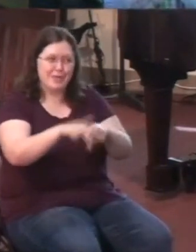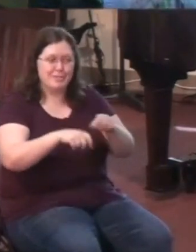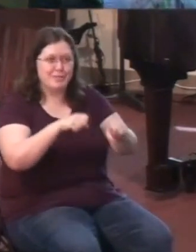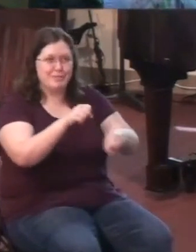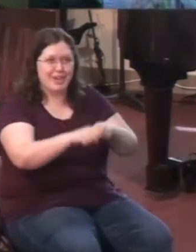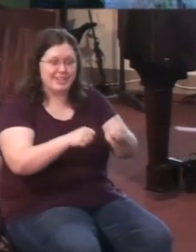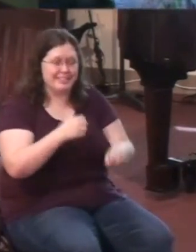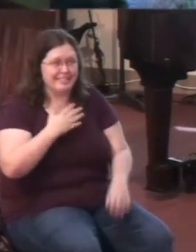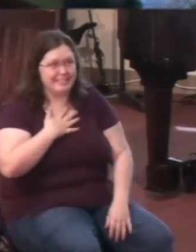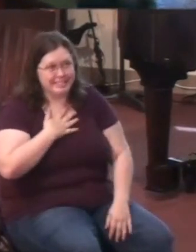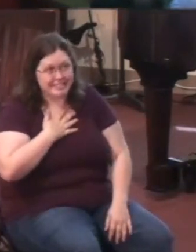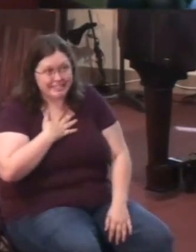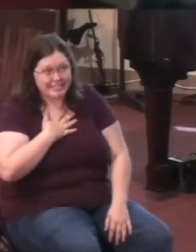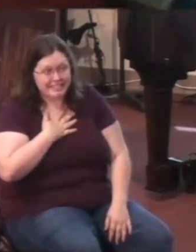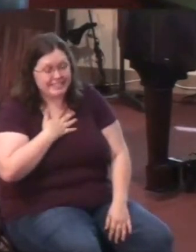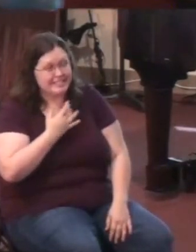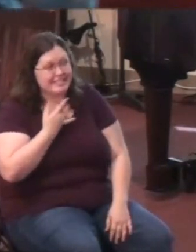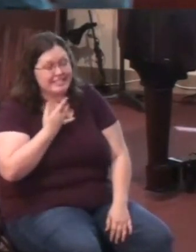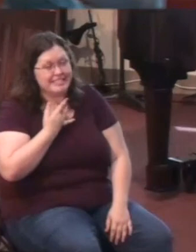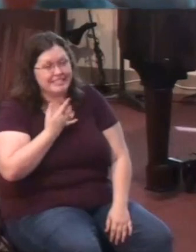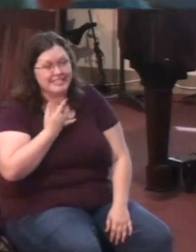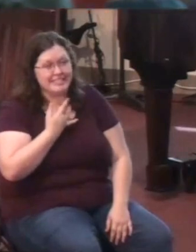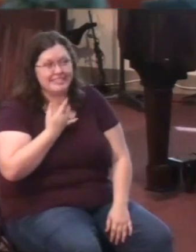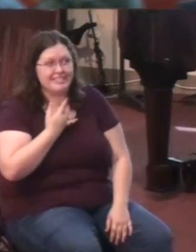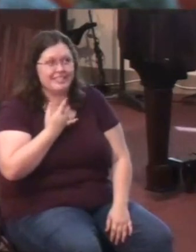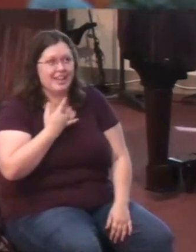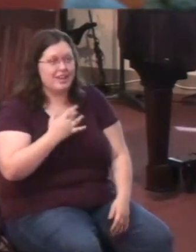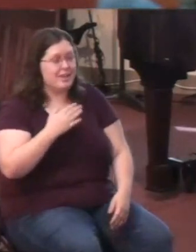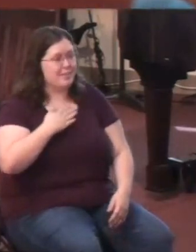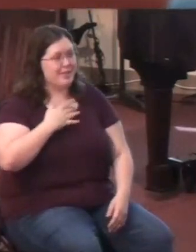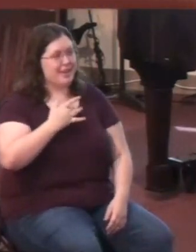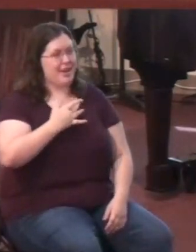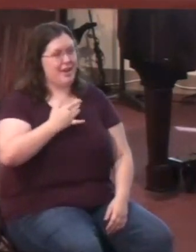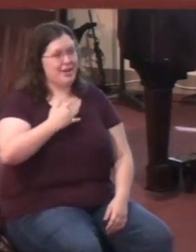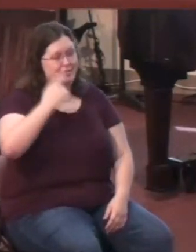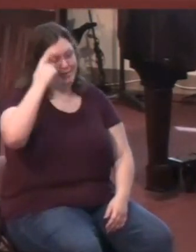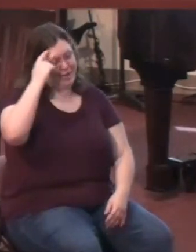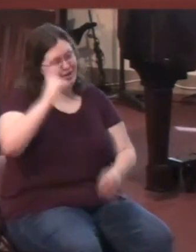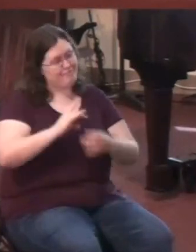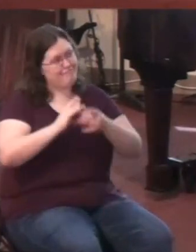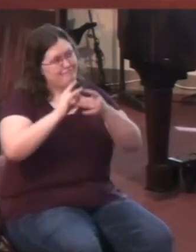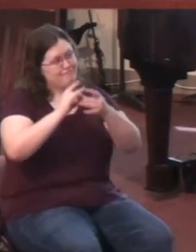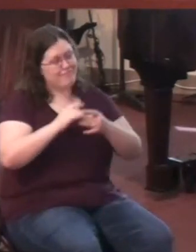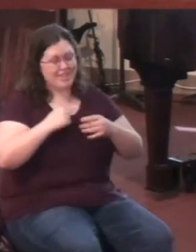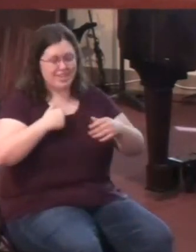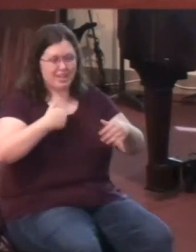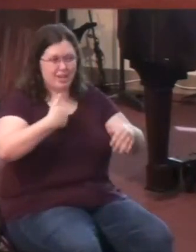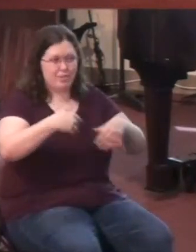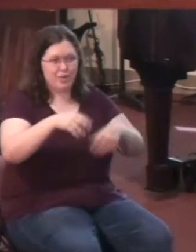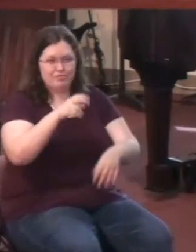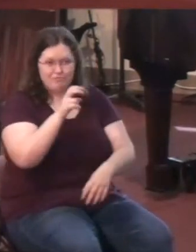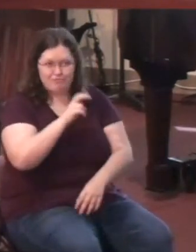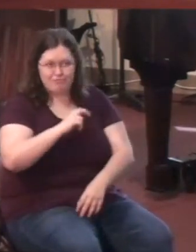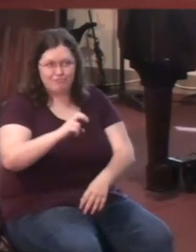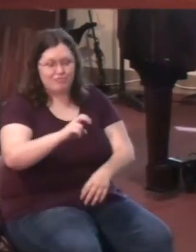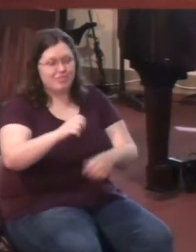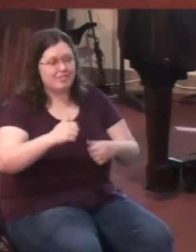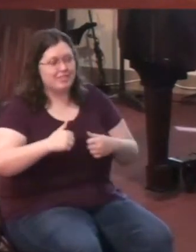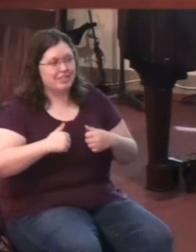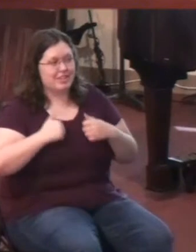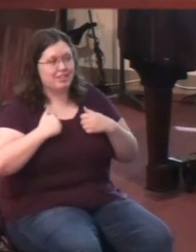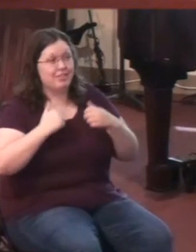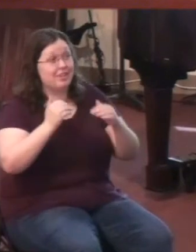And how can I craft inside my heart and my mind as I walk this journey of life, a